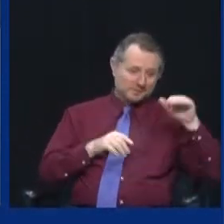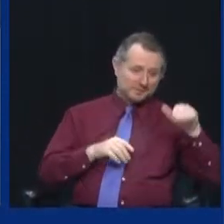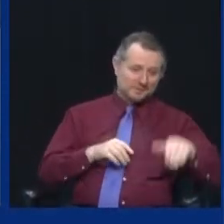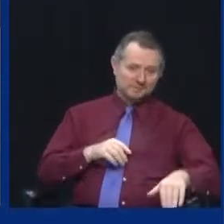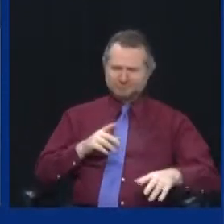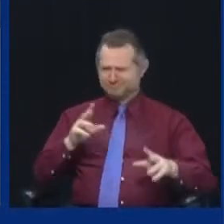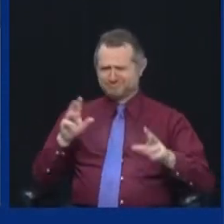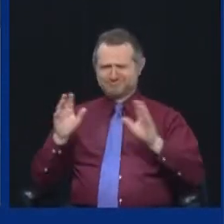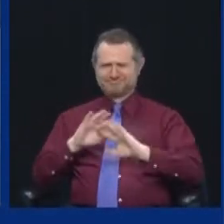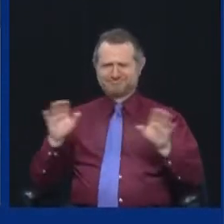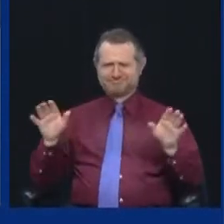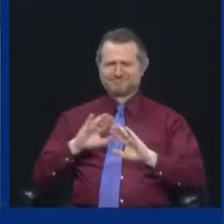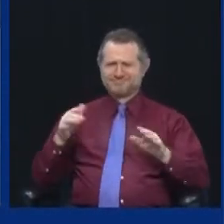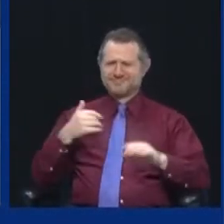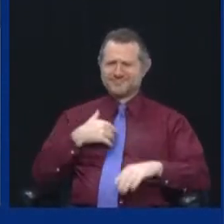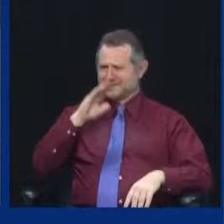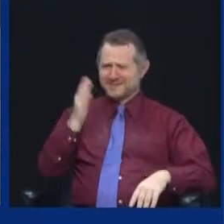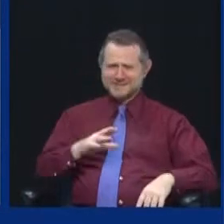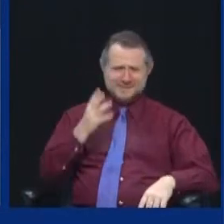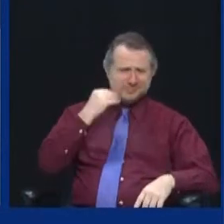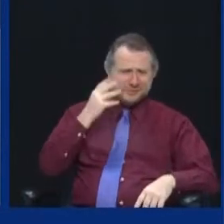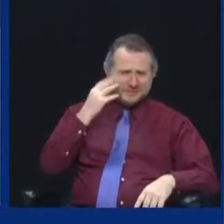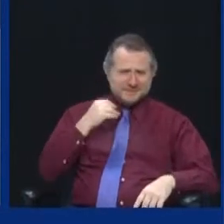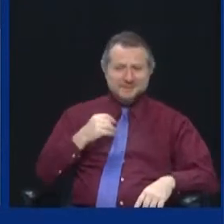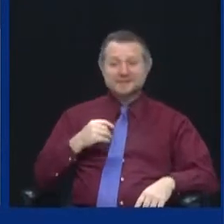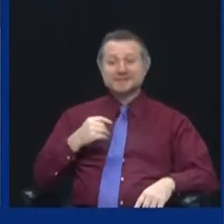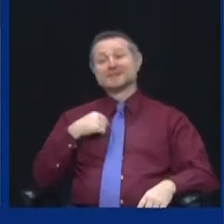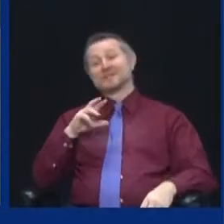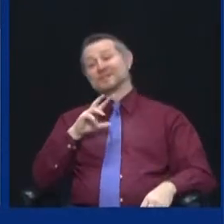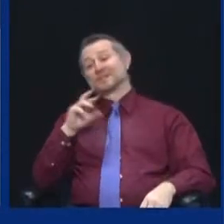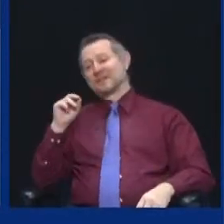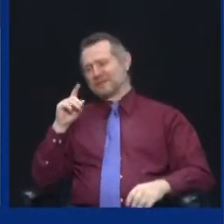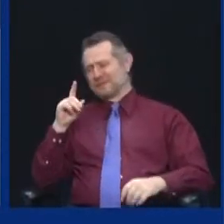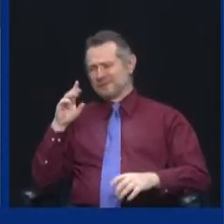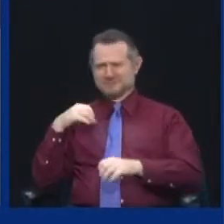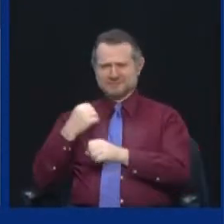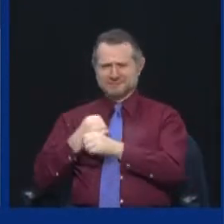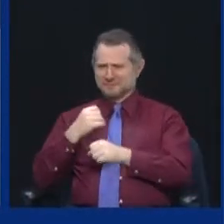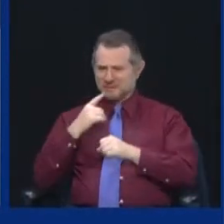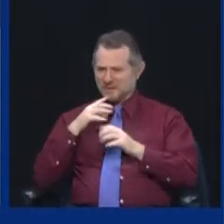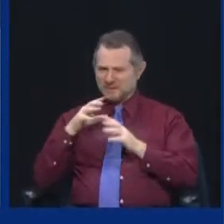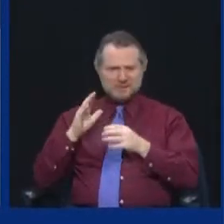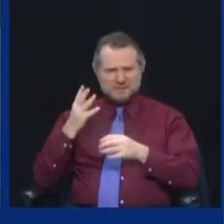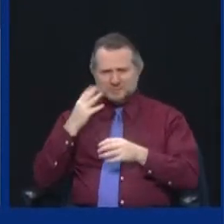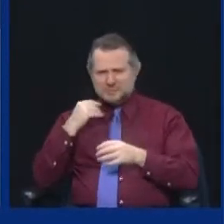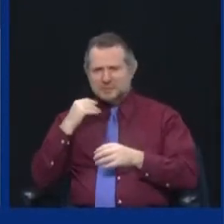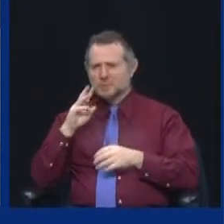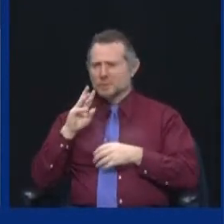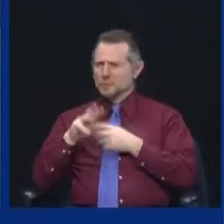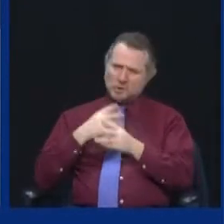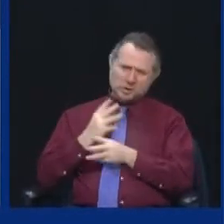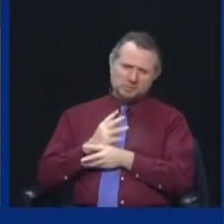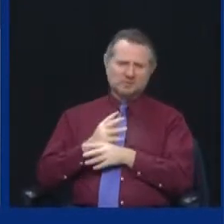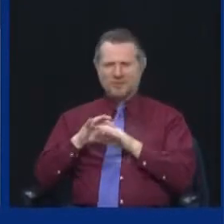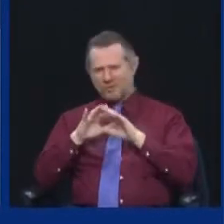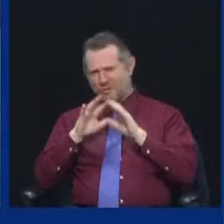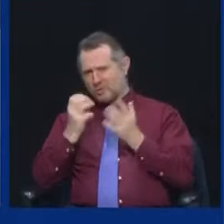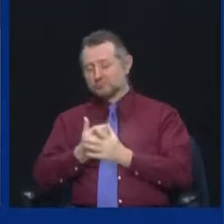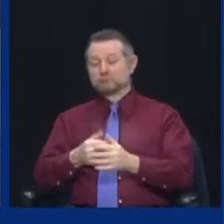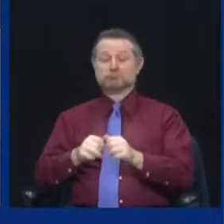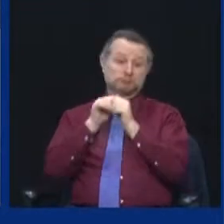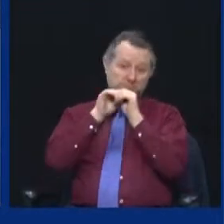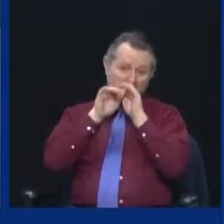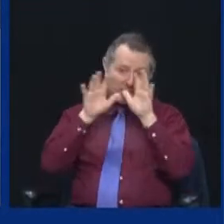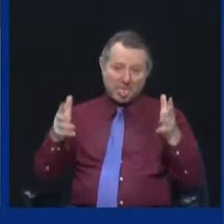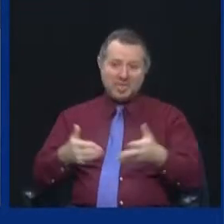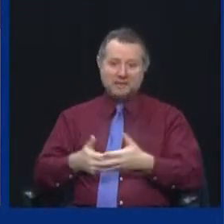generations has survived the global pandemic that has transformed society. And